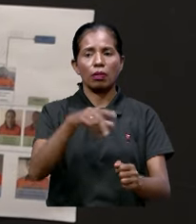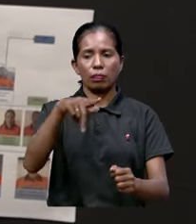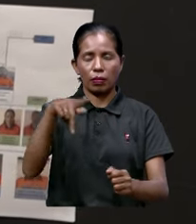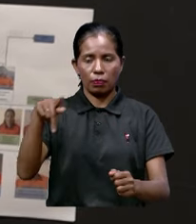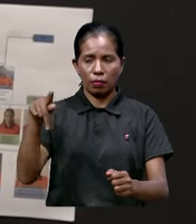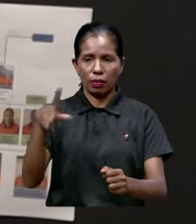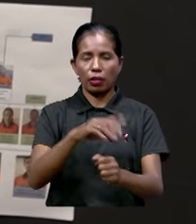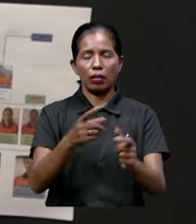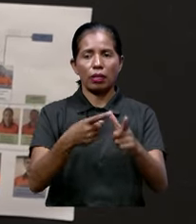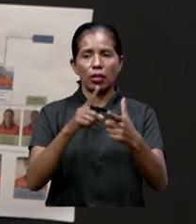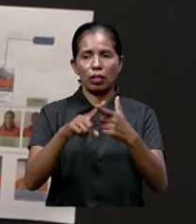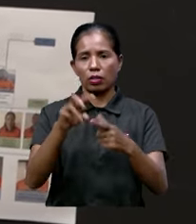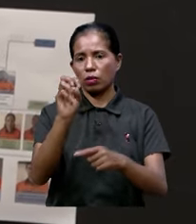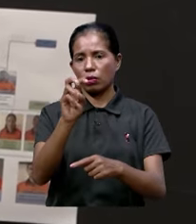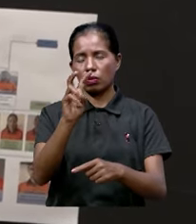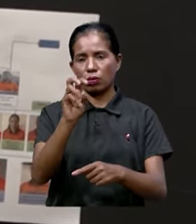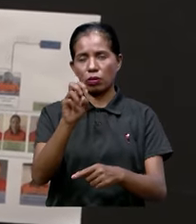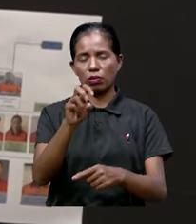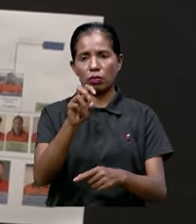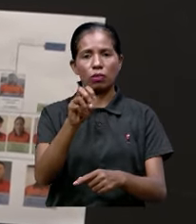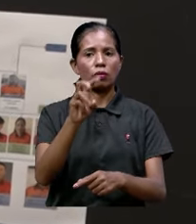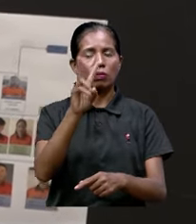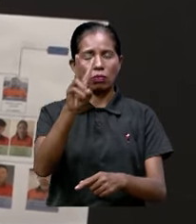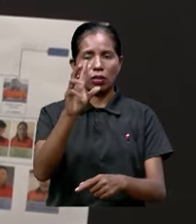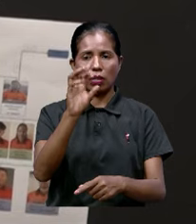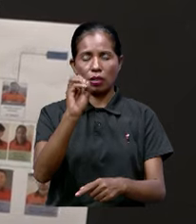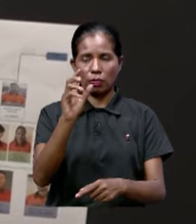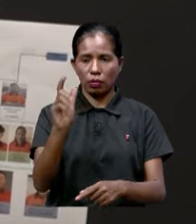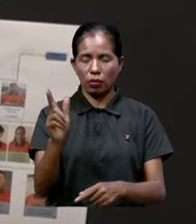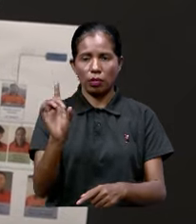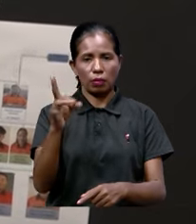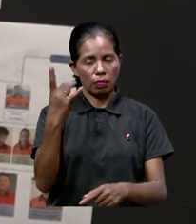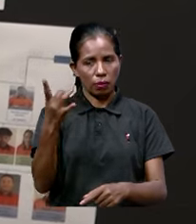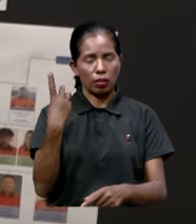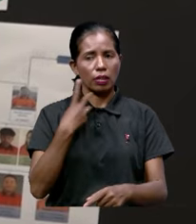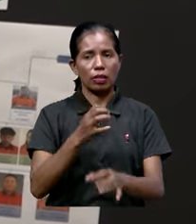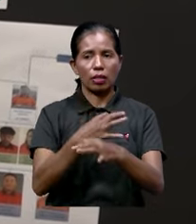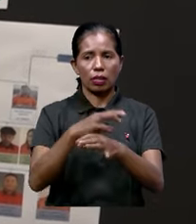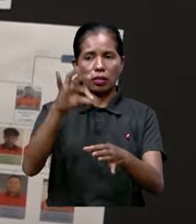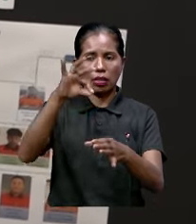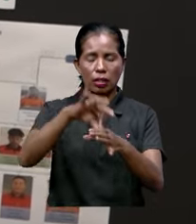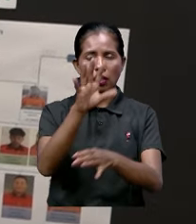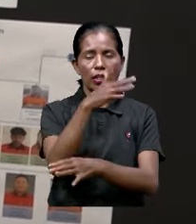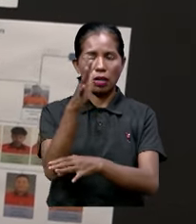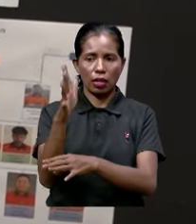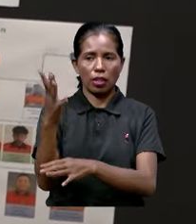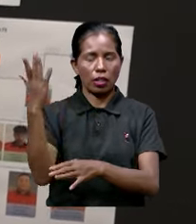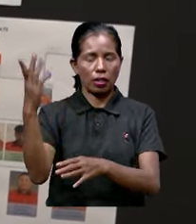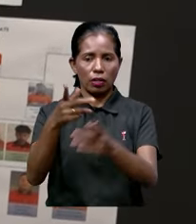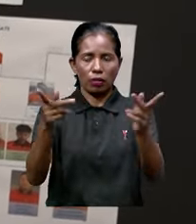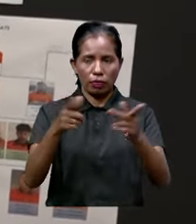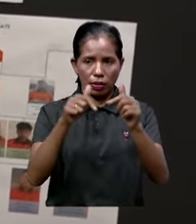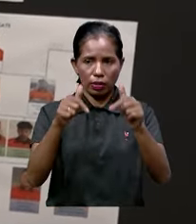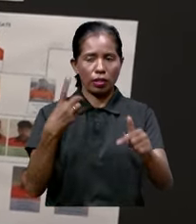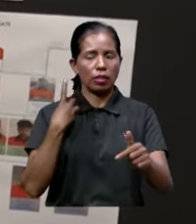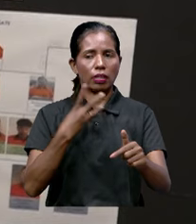iha 2018 wahira ithal konsursaun ita se estraga ai para paruma iha iha area rene